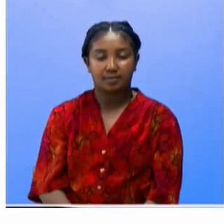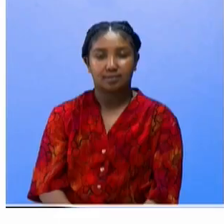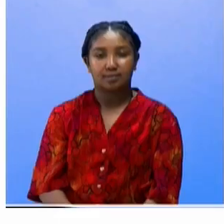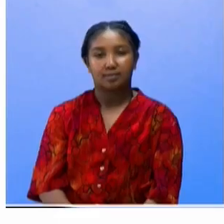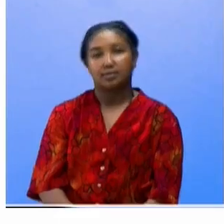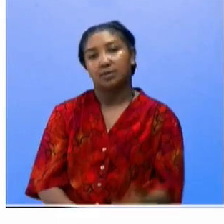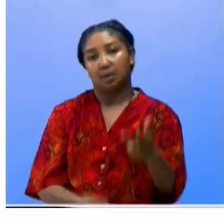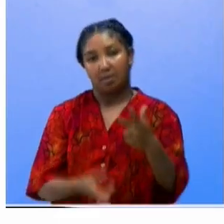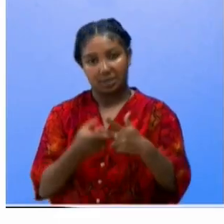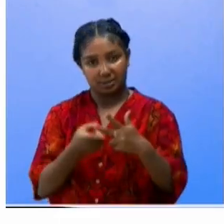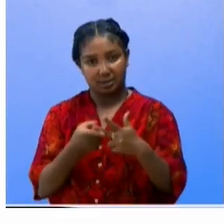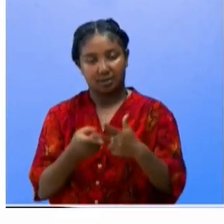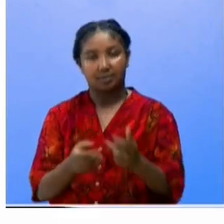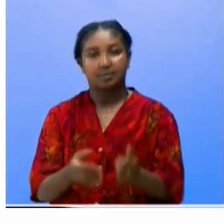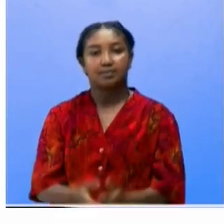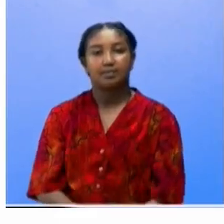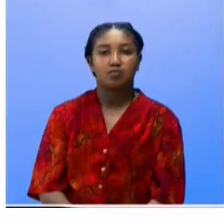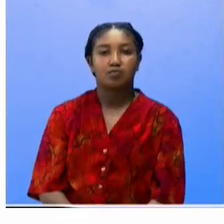Number 3.